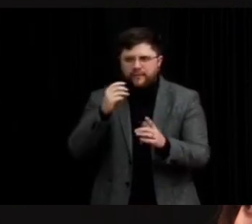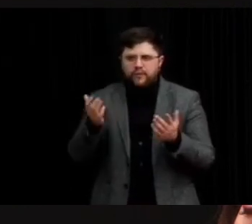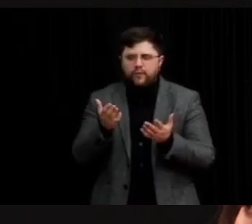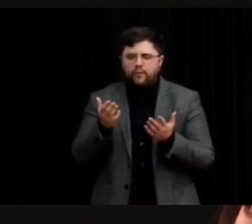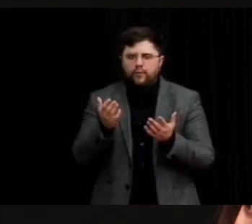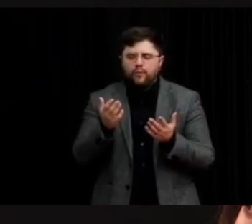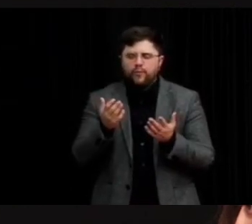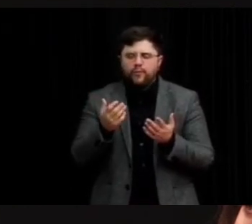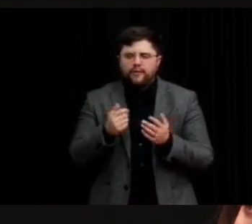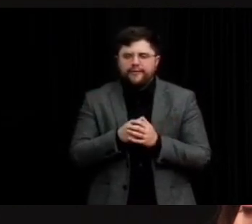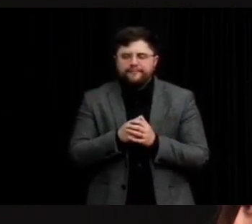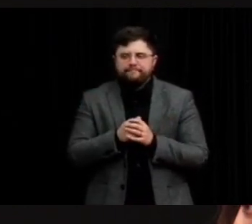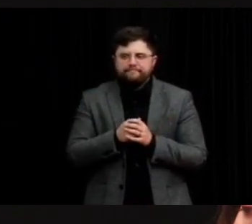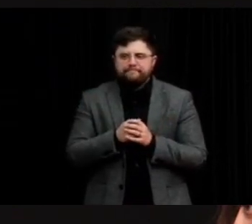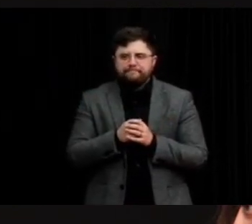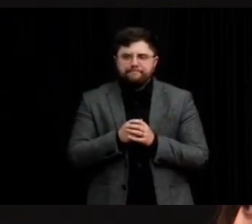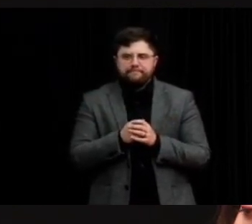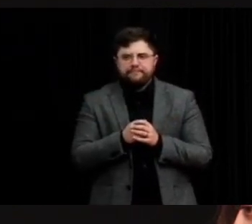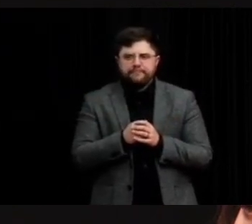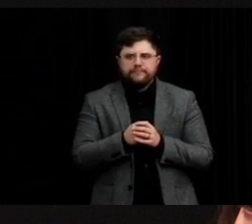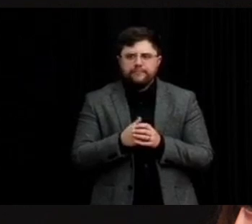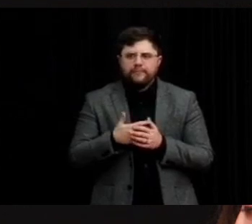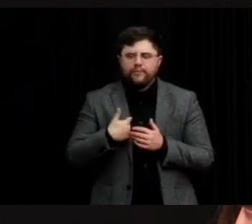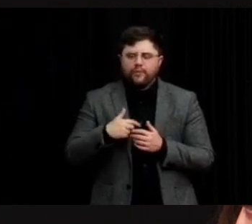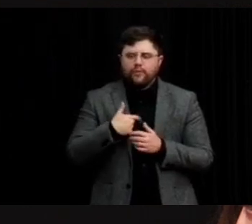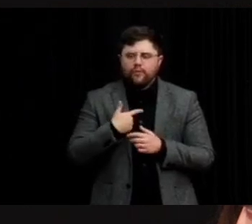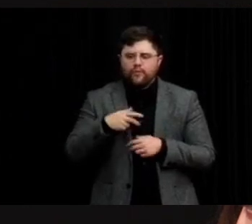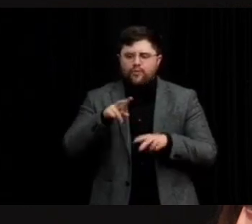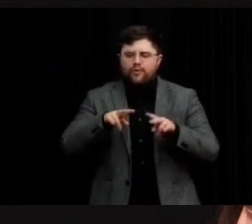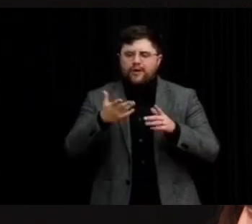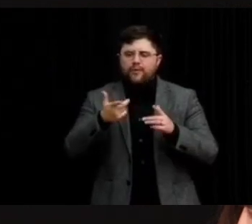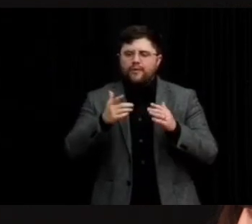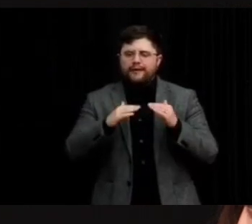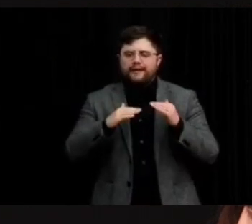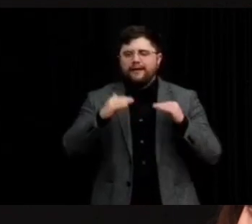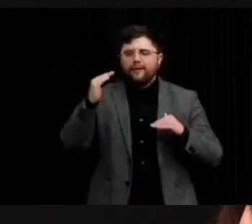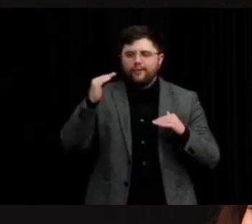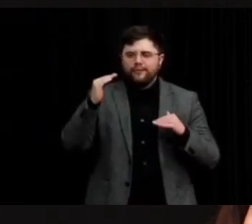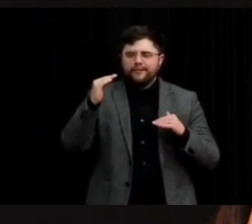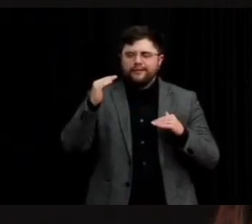think of as inequities in lending,